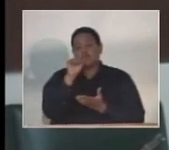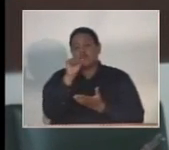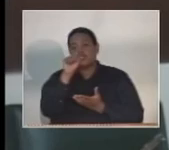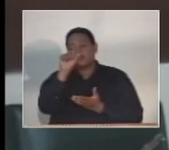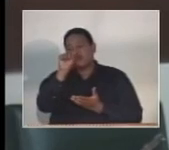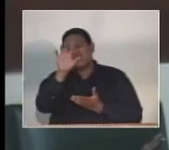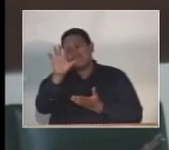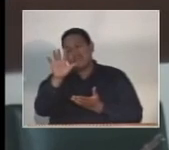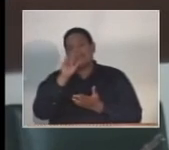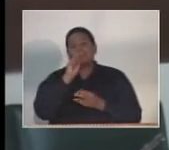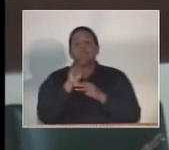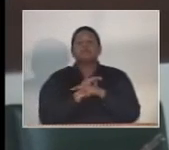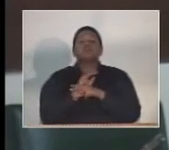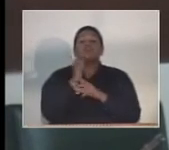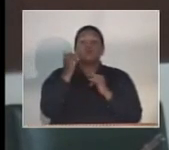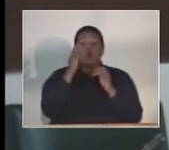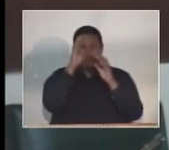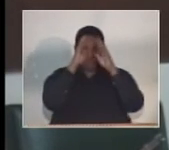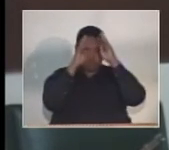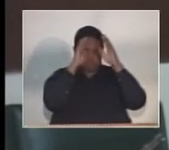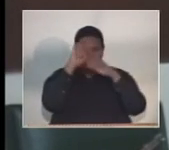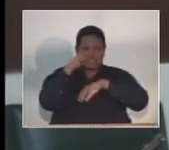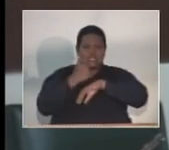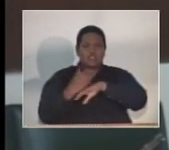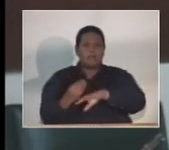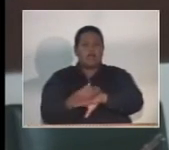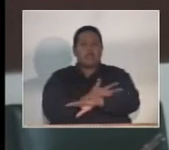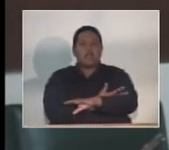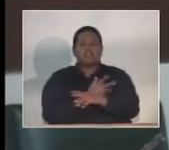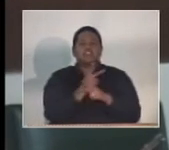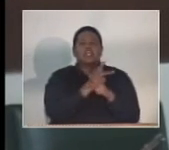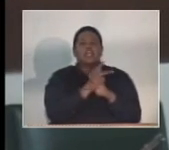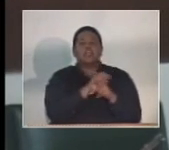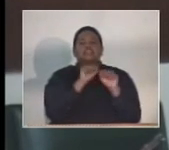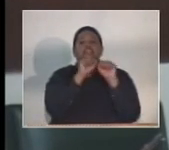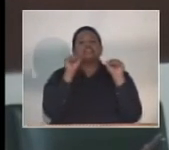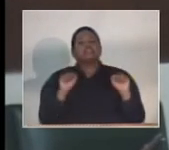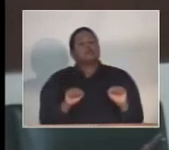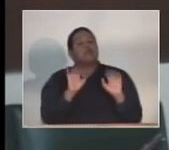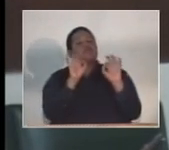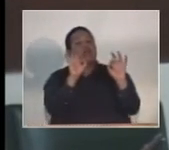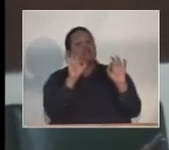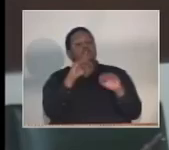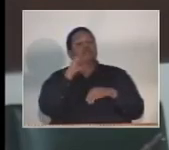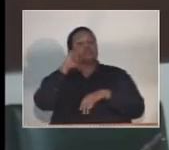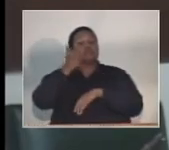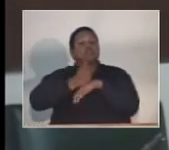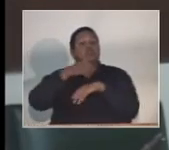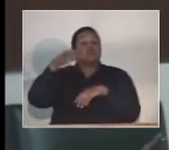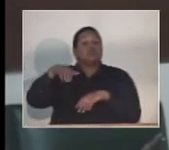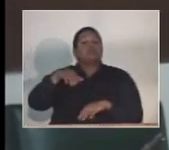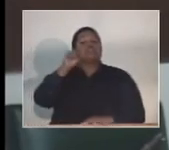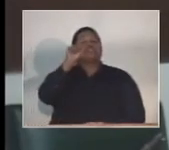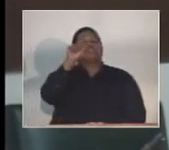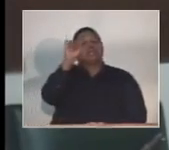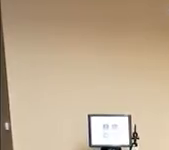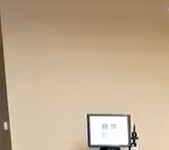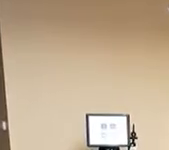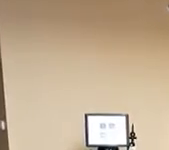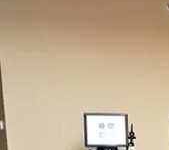the ministry is designing and developing a cancer care system of excellence to be located at the St. Joseph's